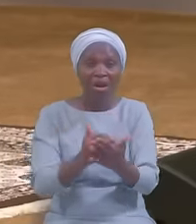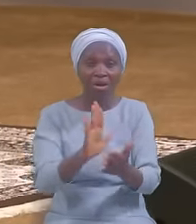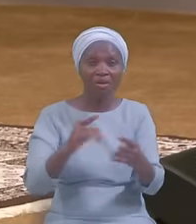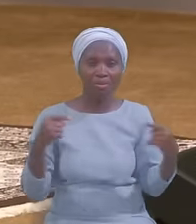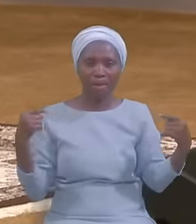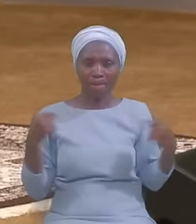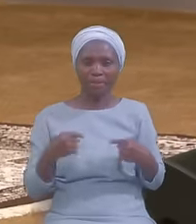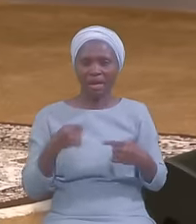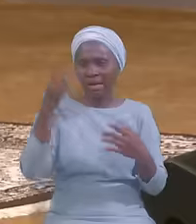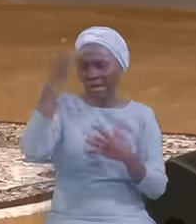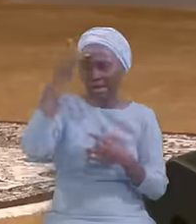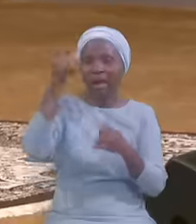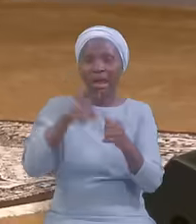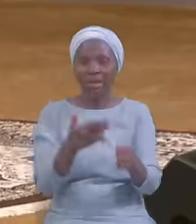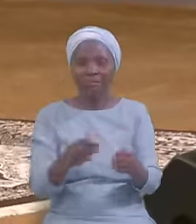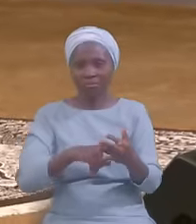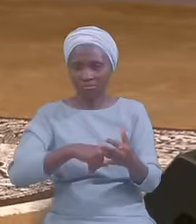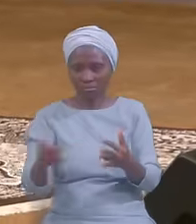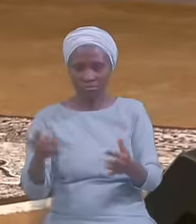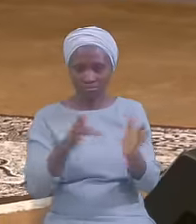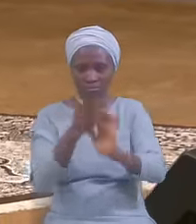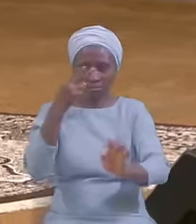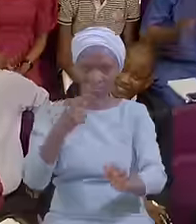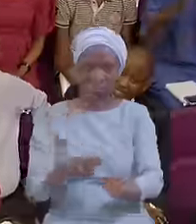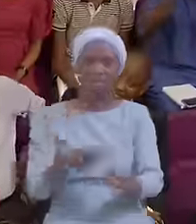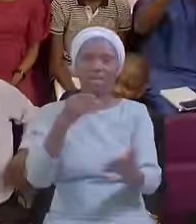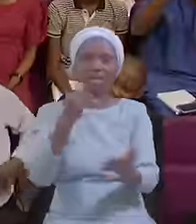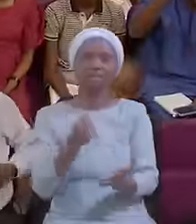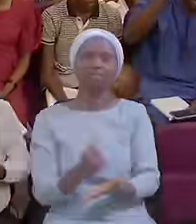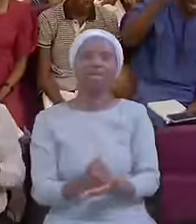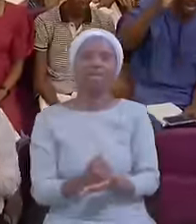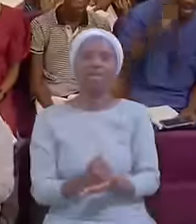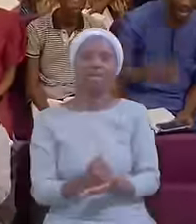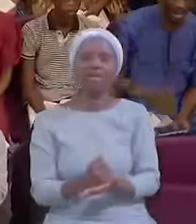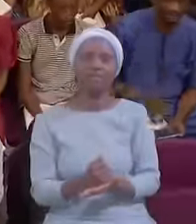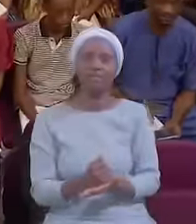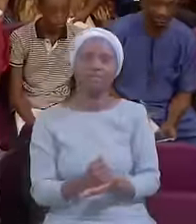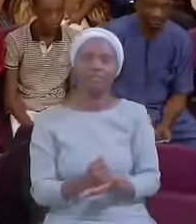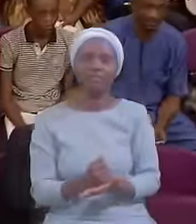your sickness, everything gone in Jesus' name.